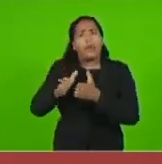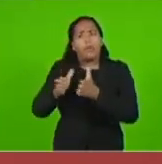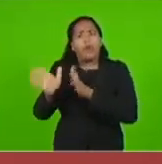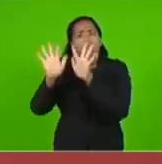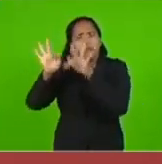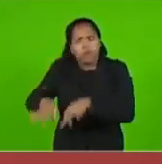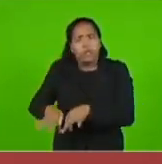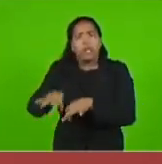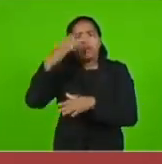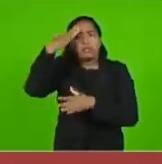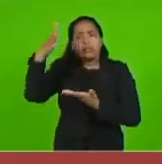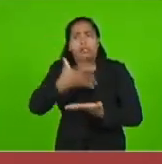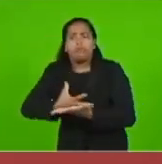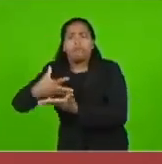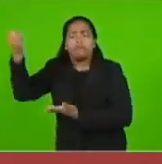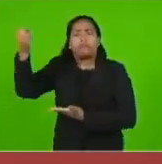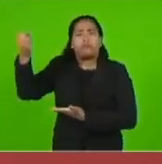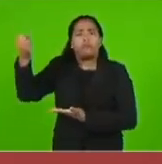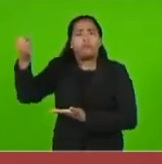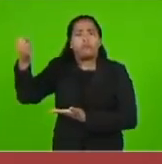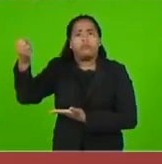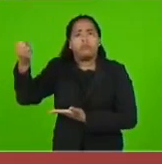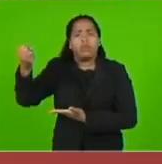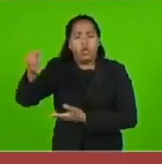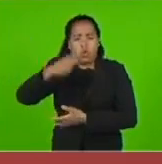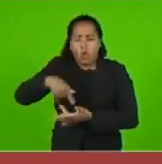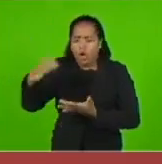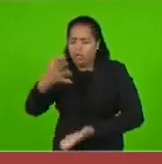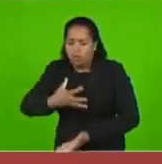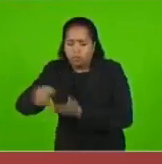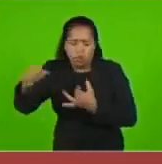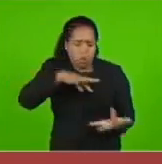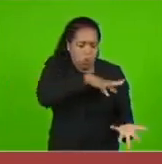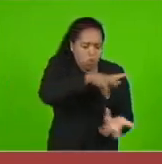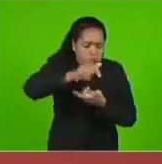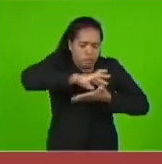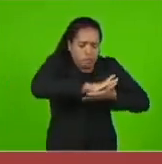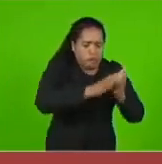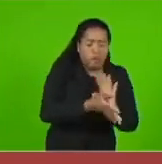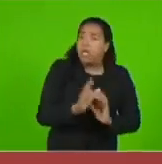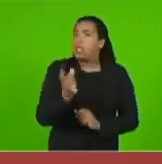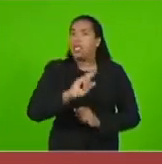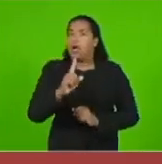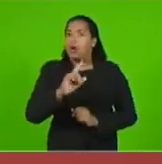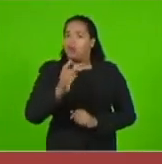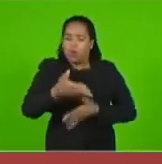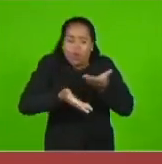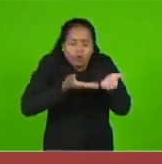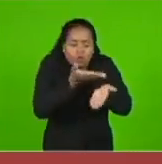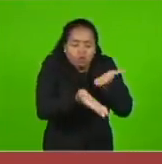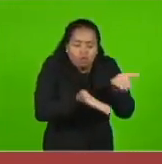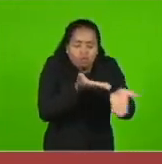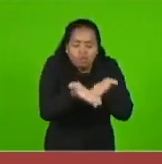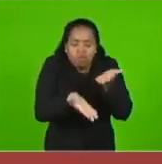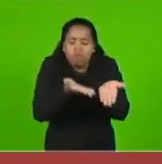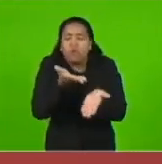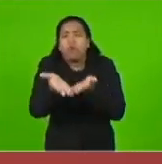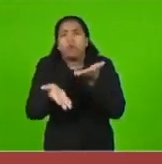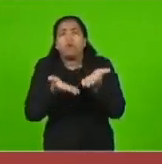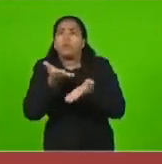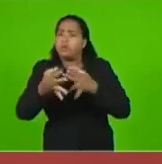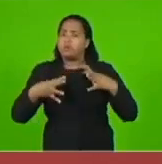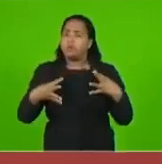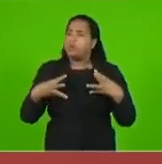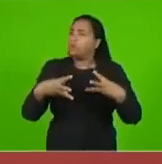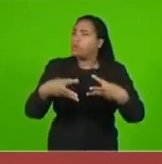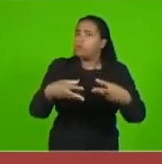coming. The church will depart. That's it. Oh, we are going to live and live, let the world be destroyed.